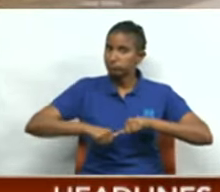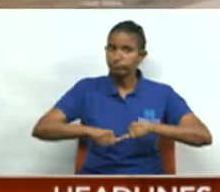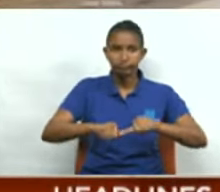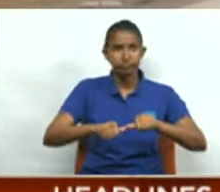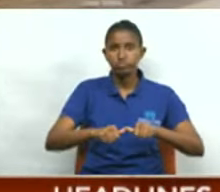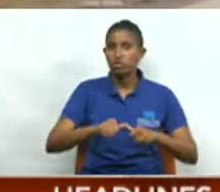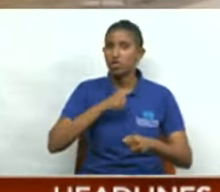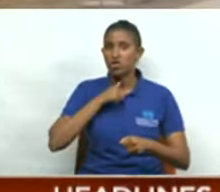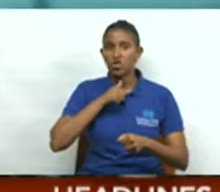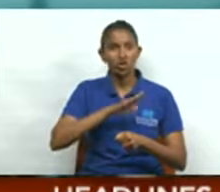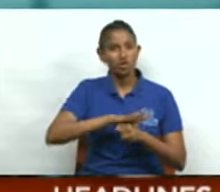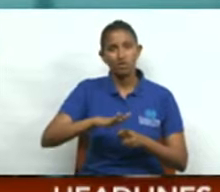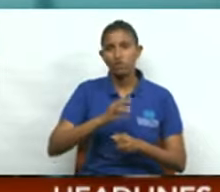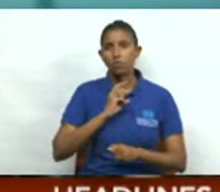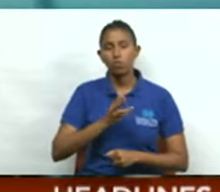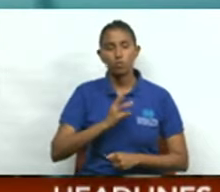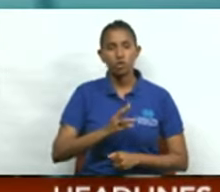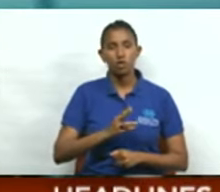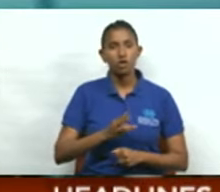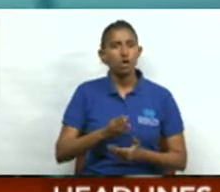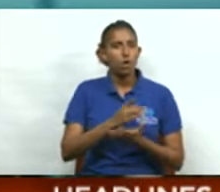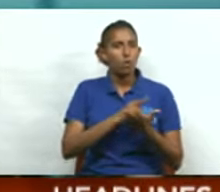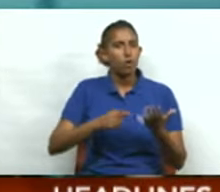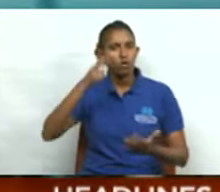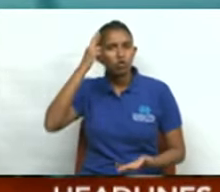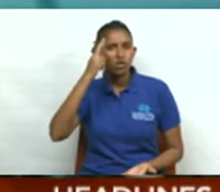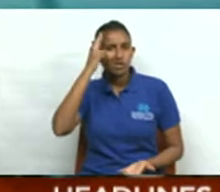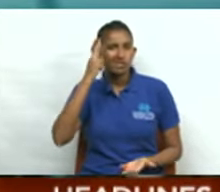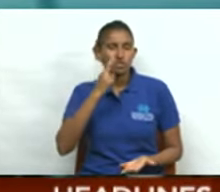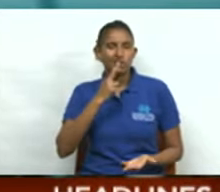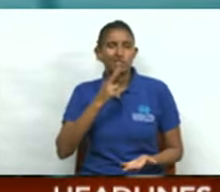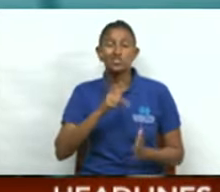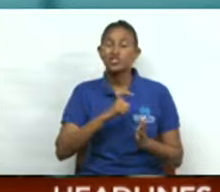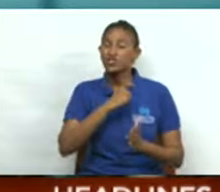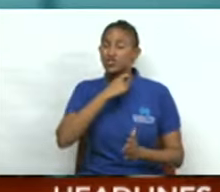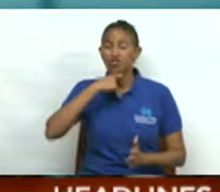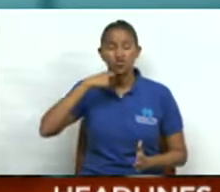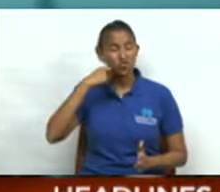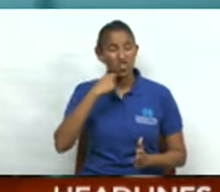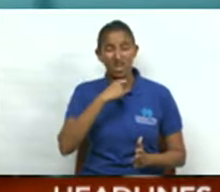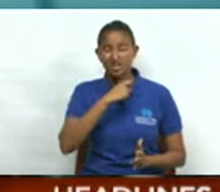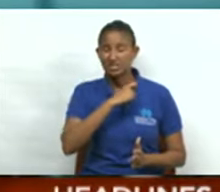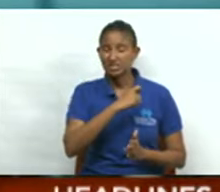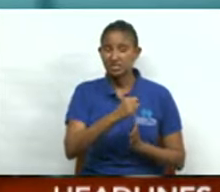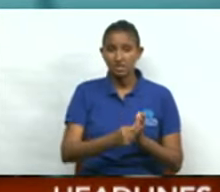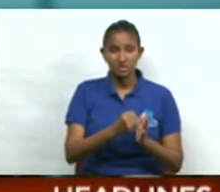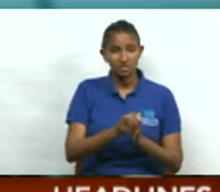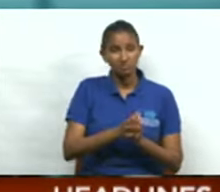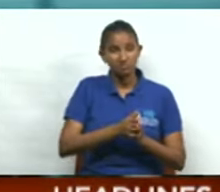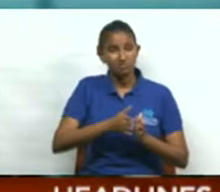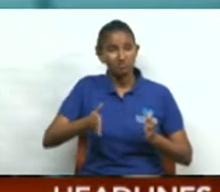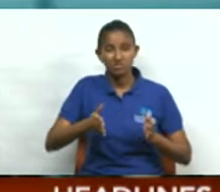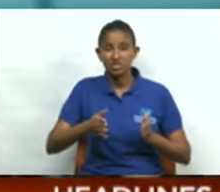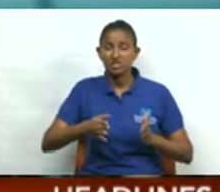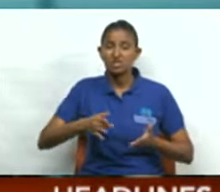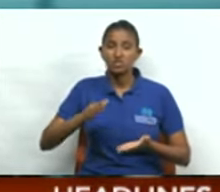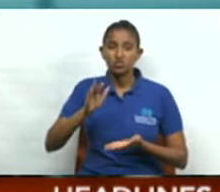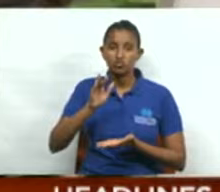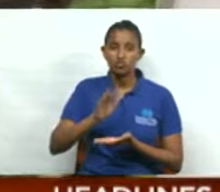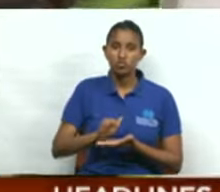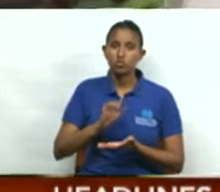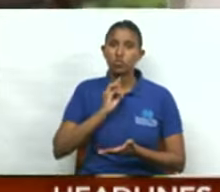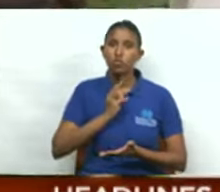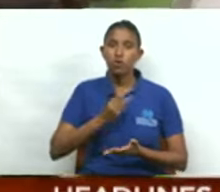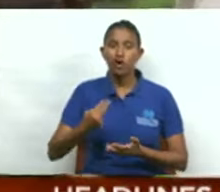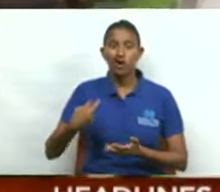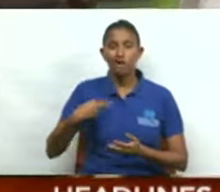shortages. The reason being this unforgiving dry season, which has significantly depleted Wassa's water reserves. We